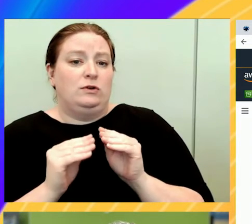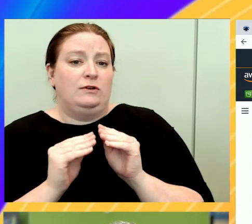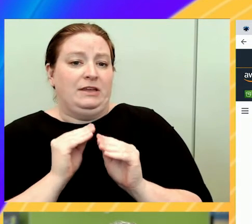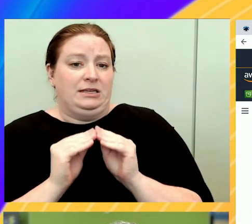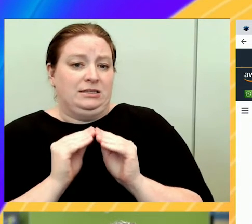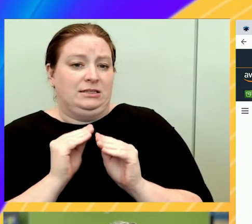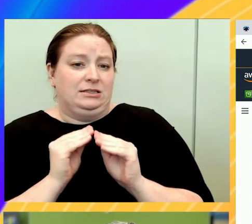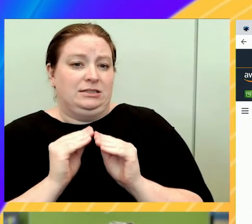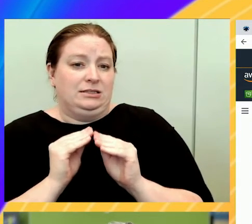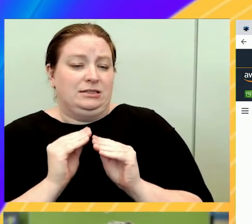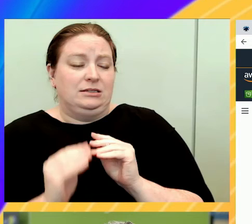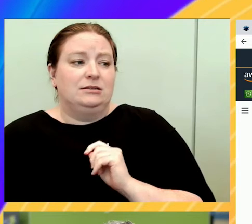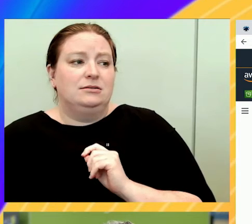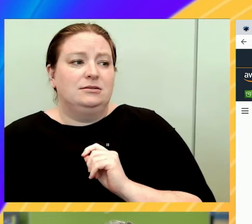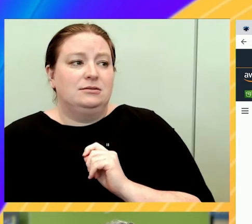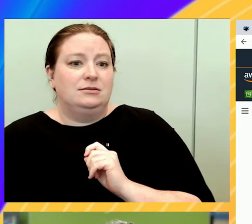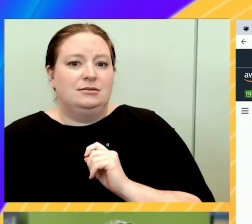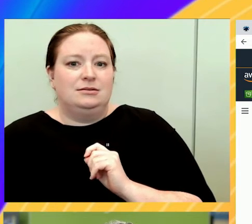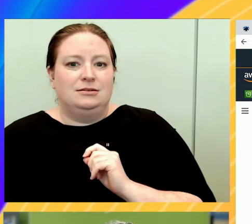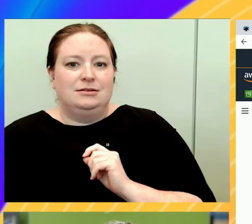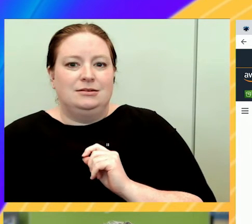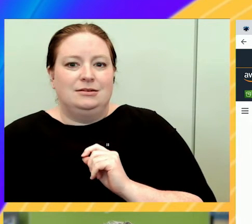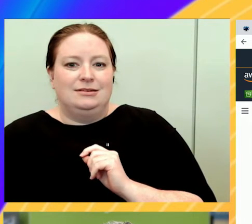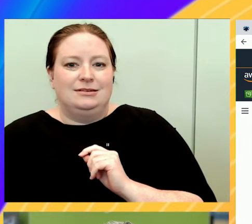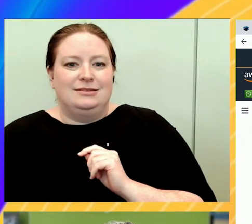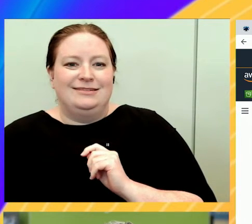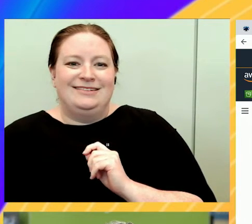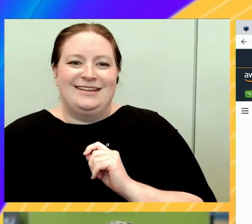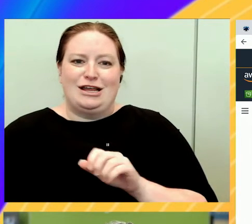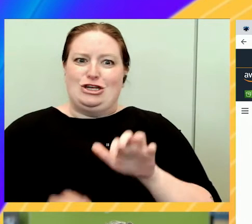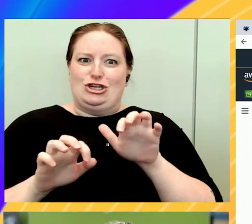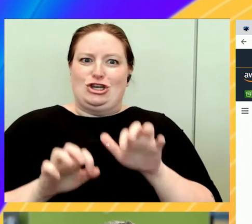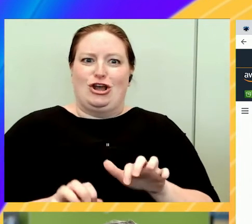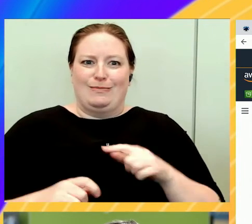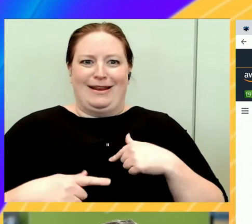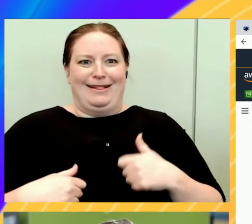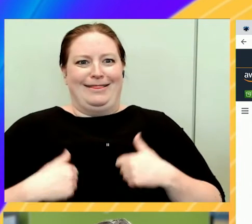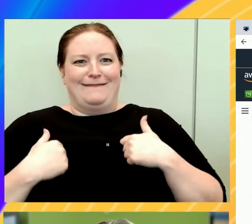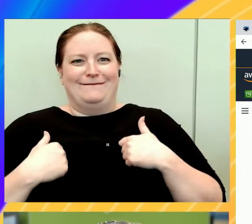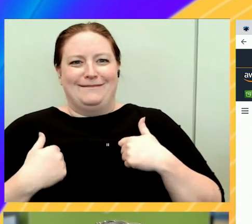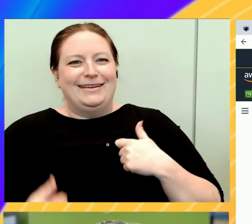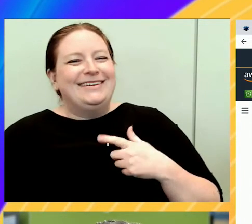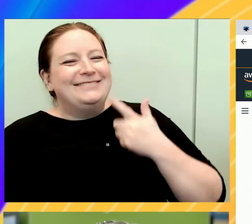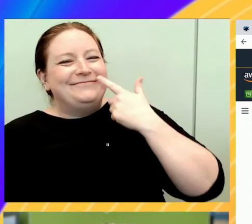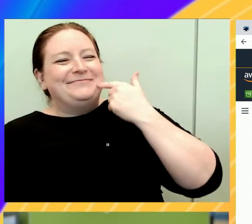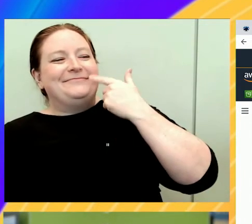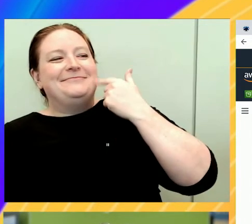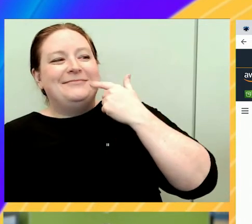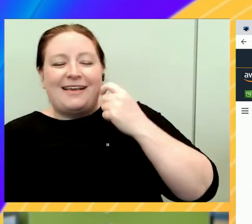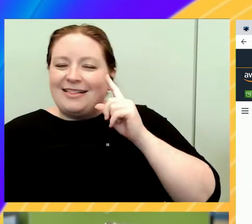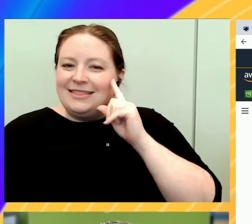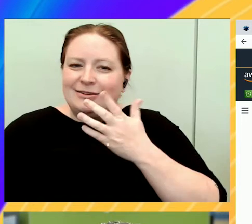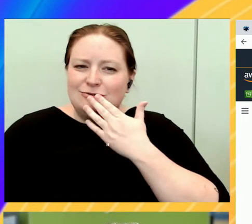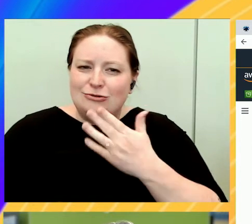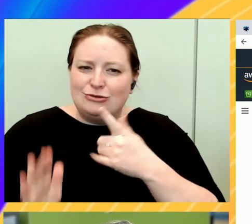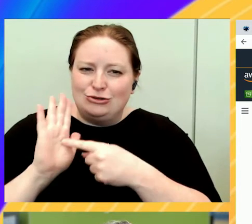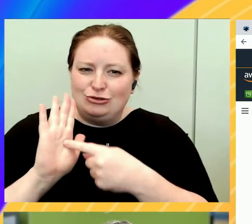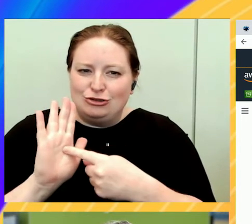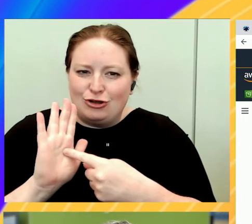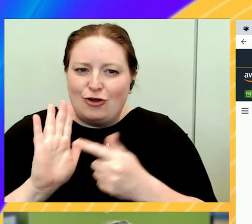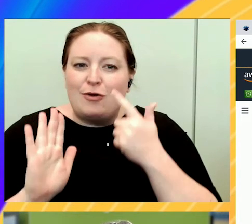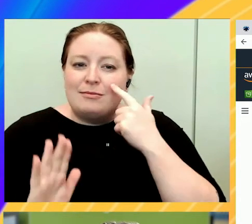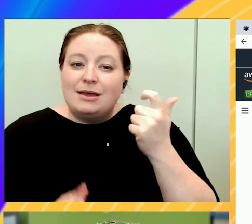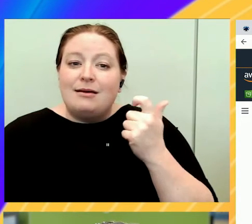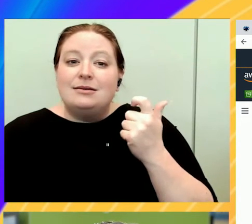This is why you don't do this live. No, I think this is really good to show, because I think if you've worked